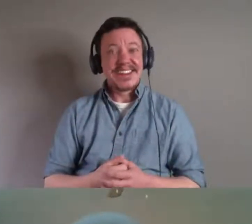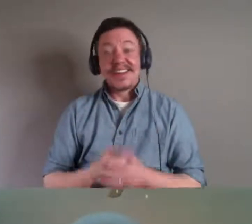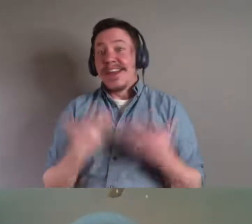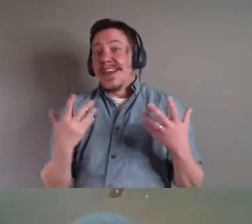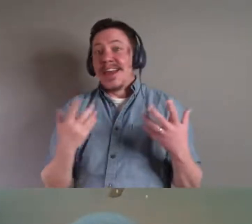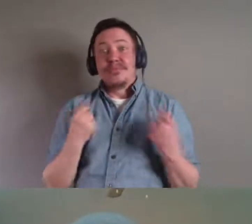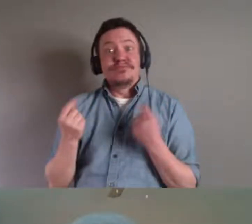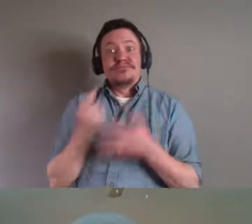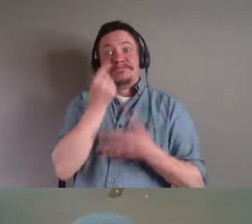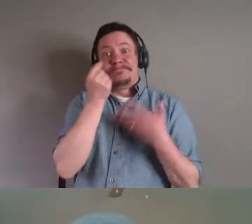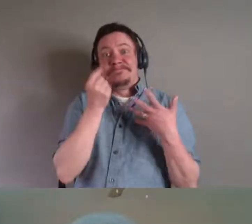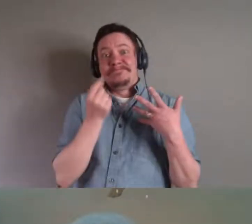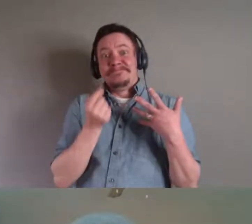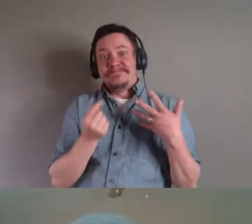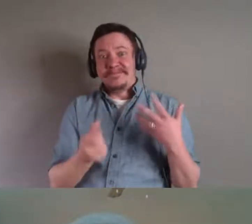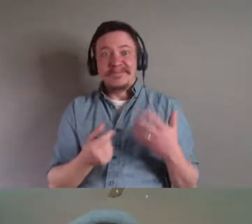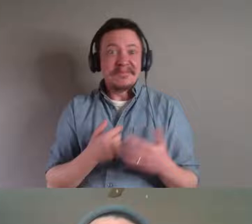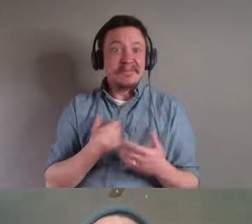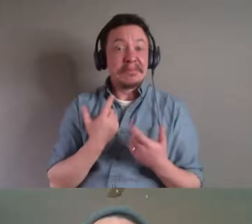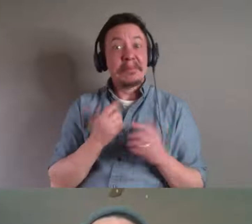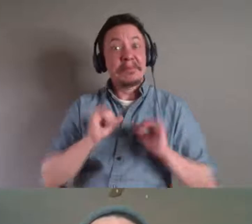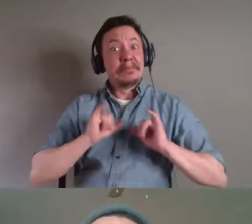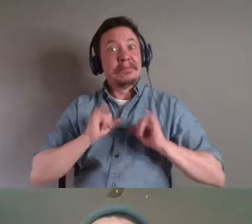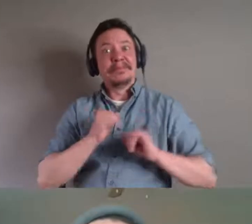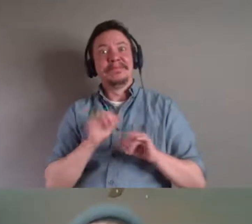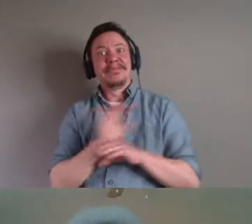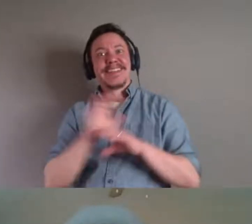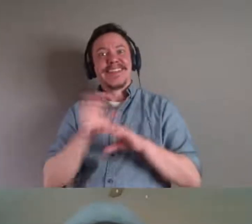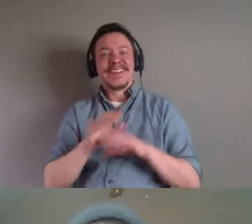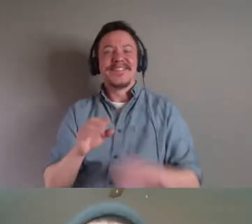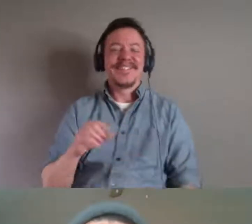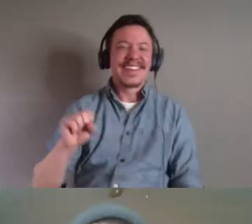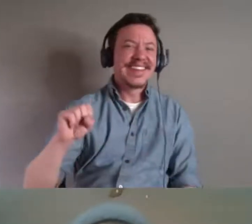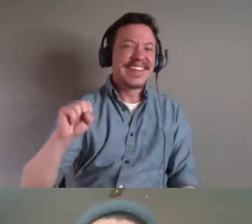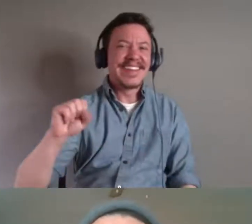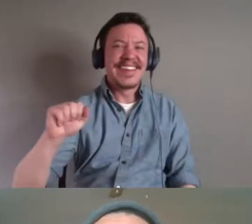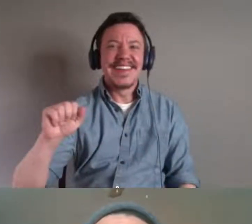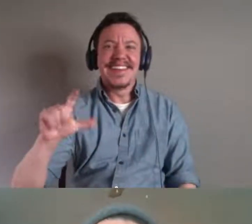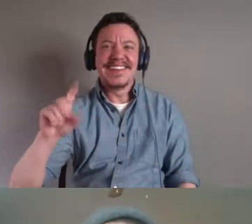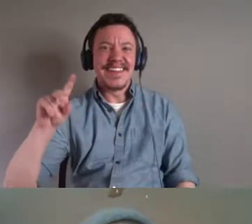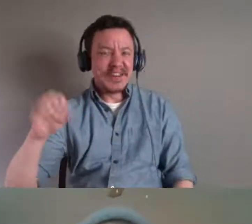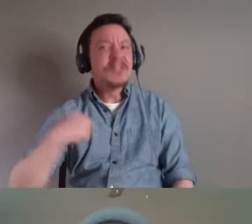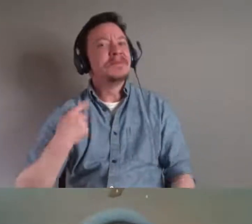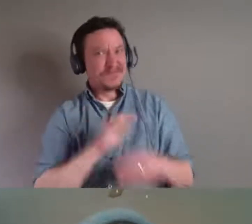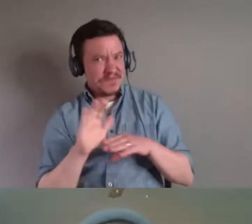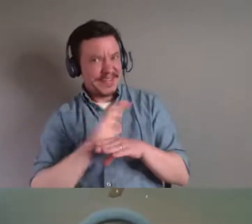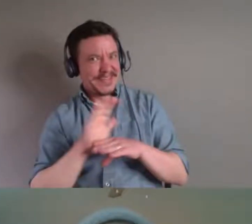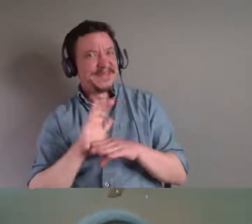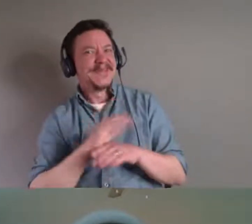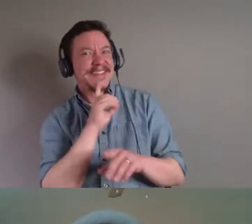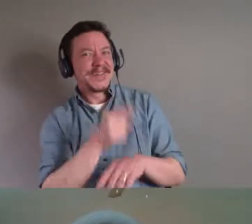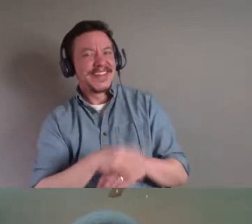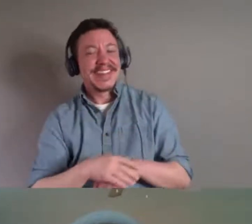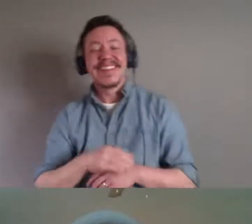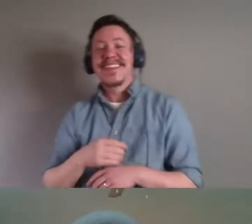There's a lot. I don't know if you'll find it interesting. Anyway. You do a lot. It's true. Probably. So